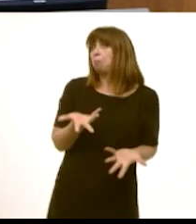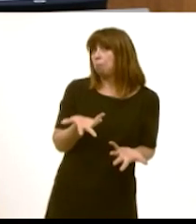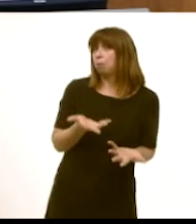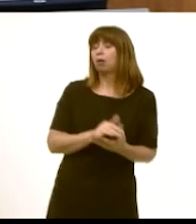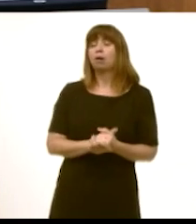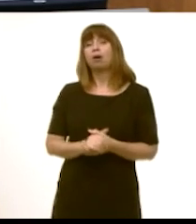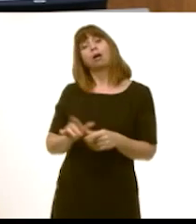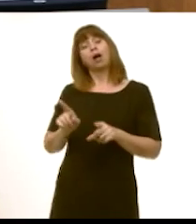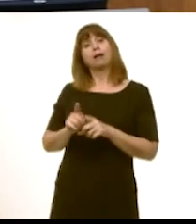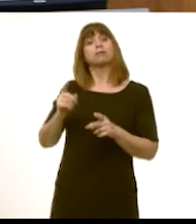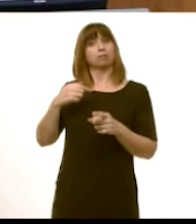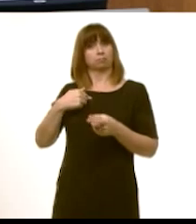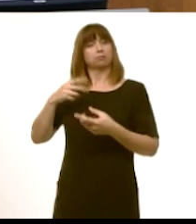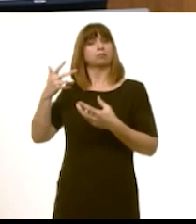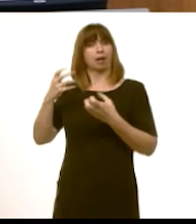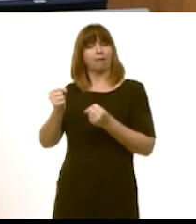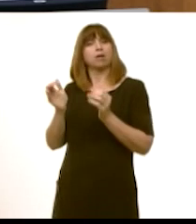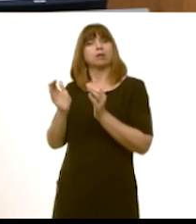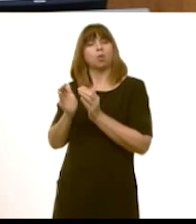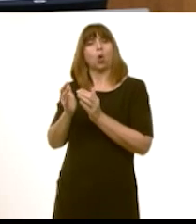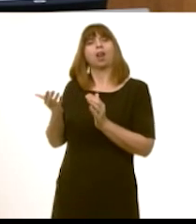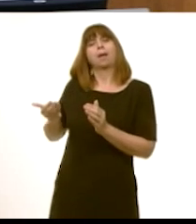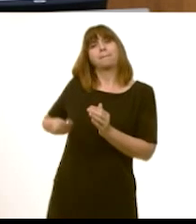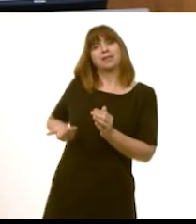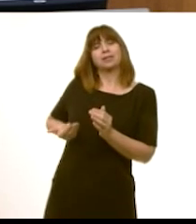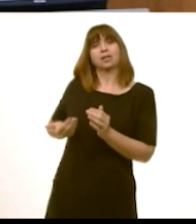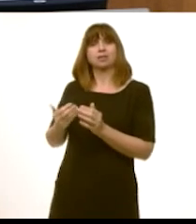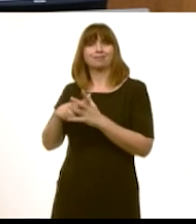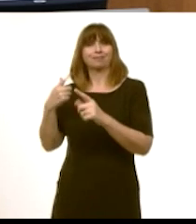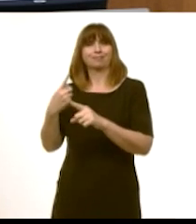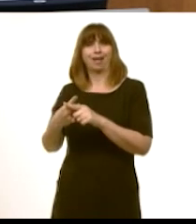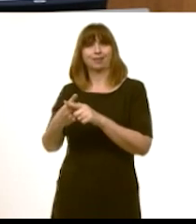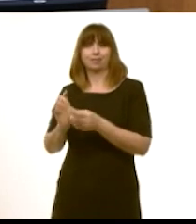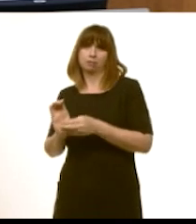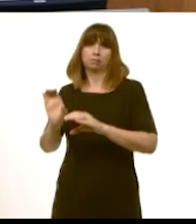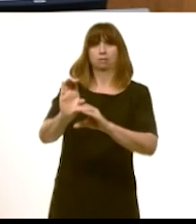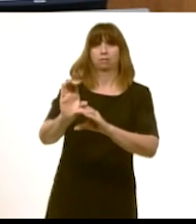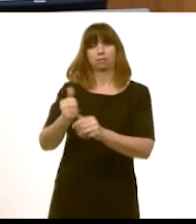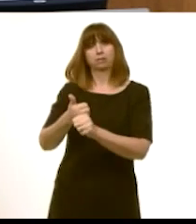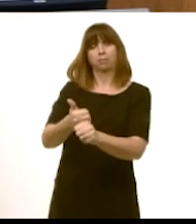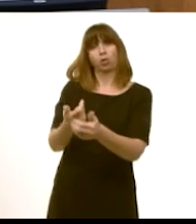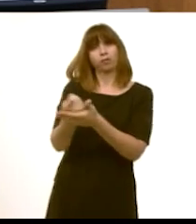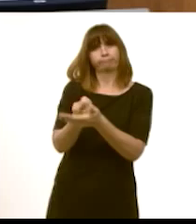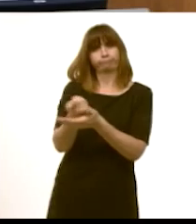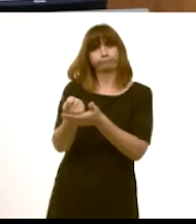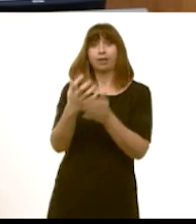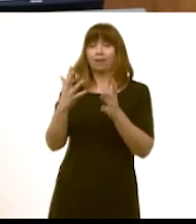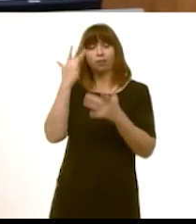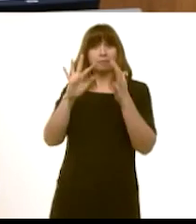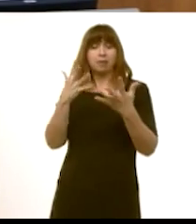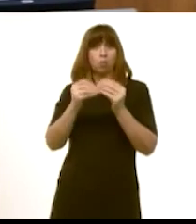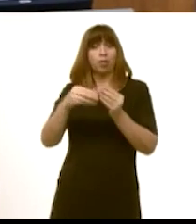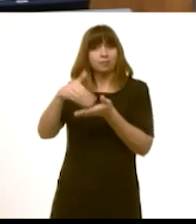issues with business rates, which is why we have the small business rate relief scheme in place. For many shops, they have to consider online operations. They're simply not